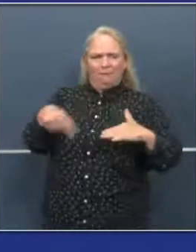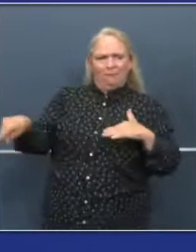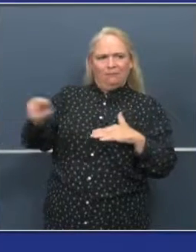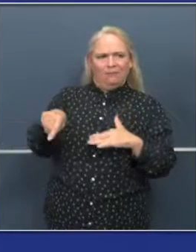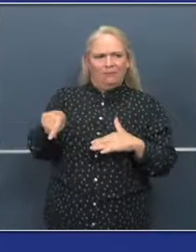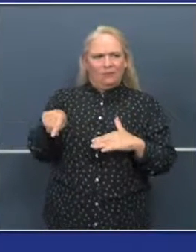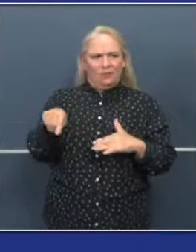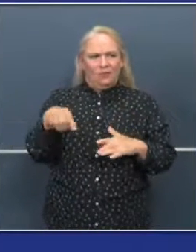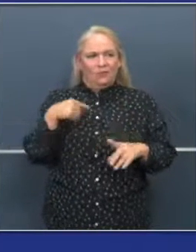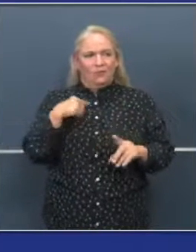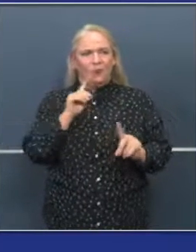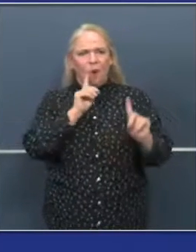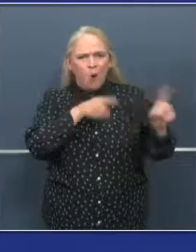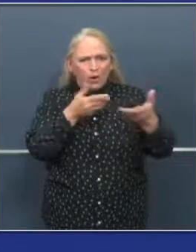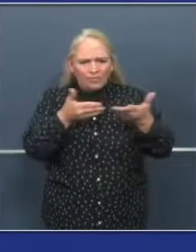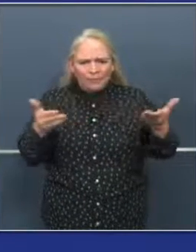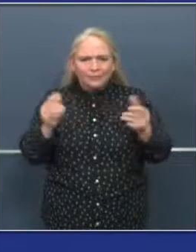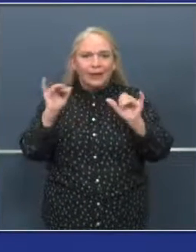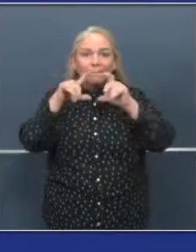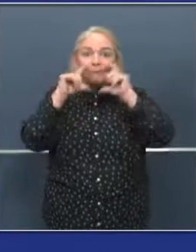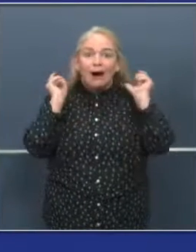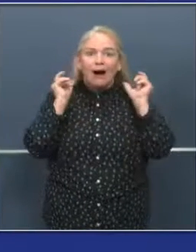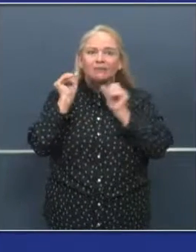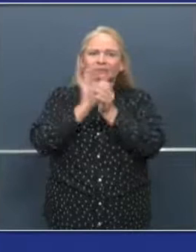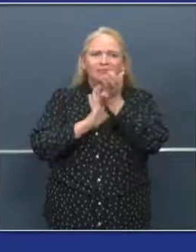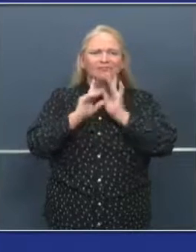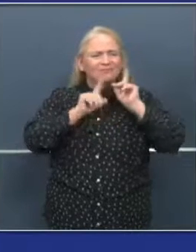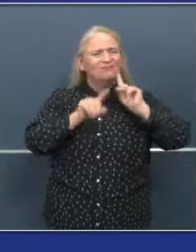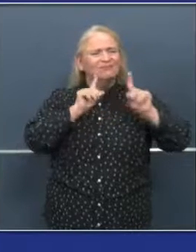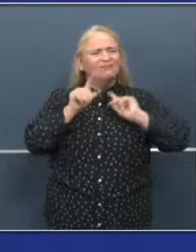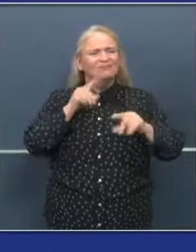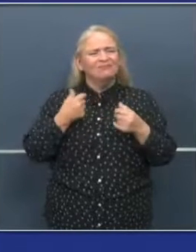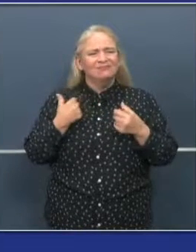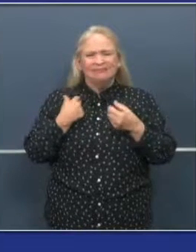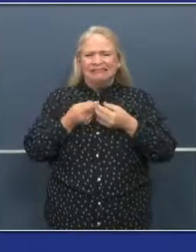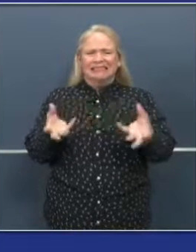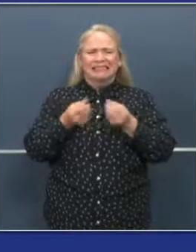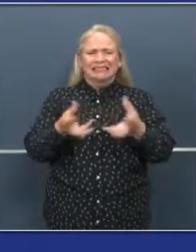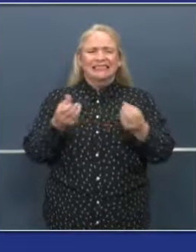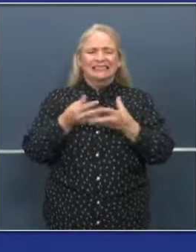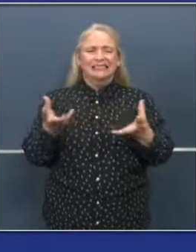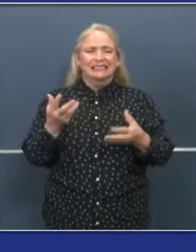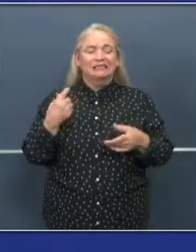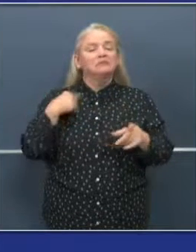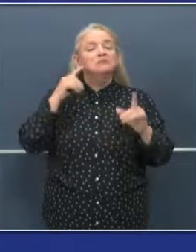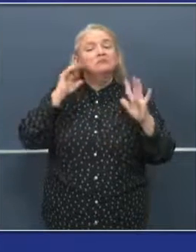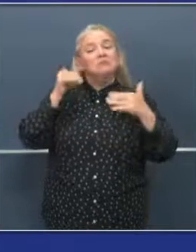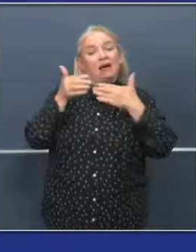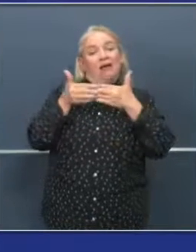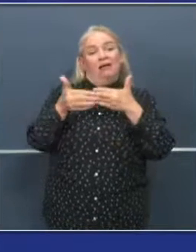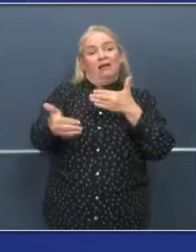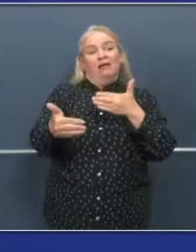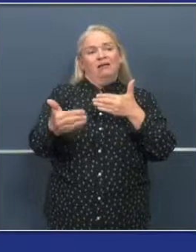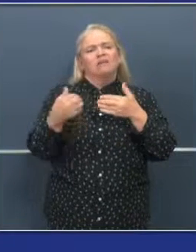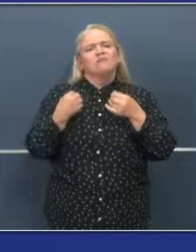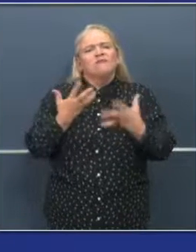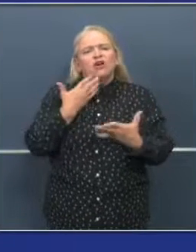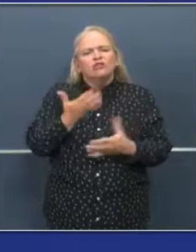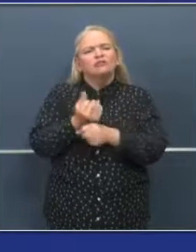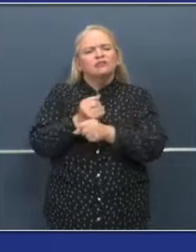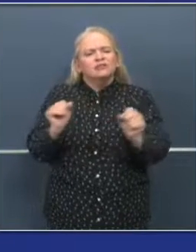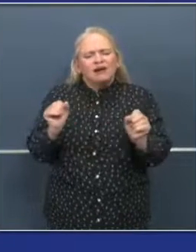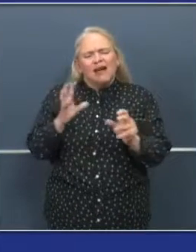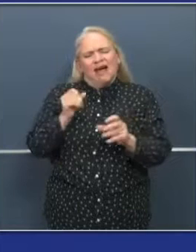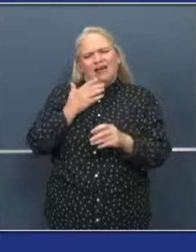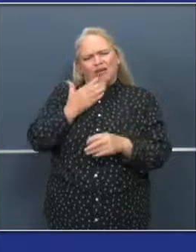with equipment intention, that began a is process foundational and anew essential to identify safely those providing foundational that components. care. So that as we we can move meet the forward on needs March